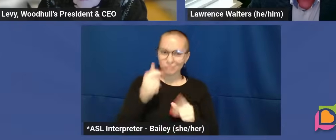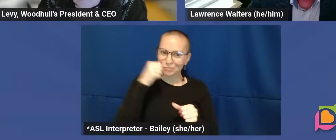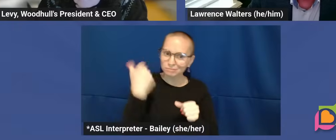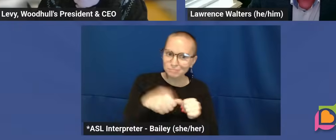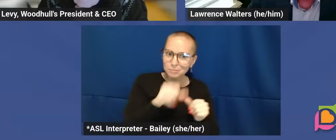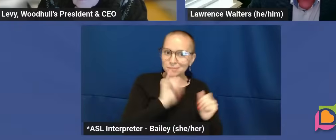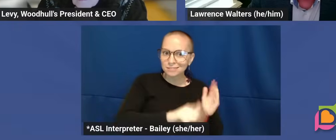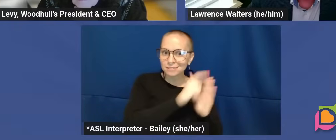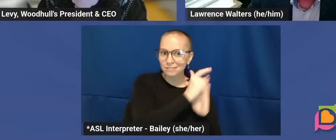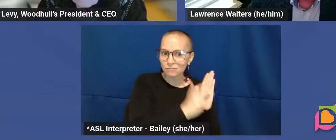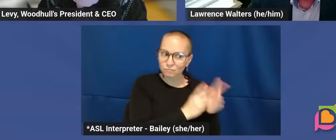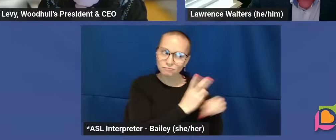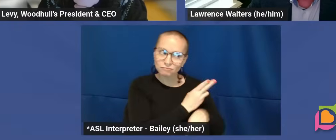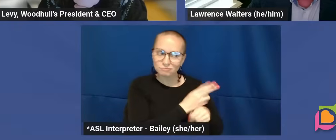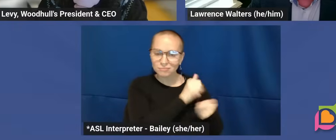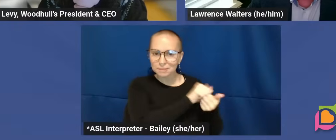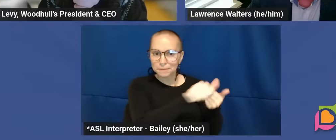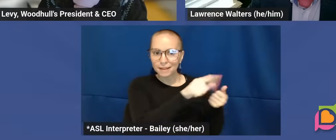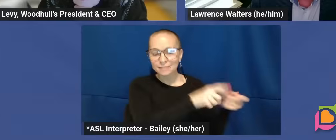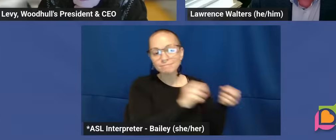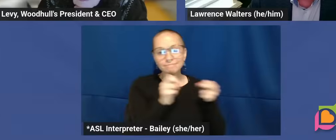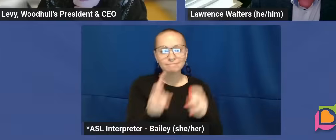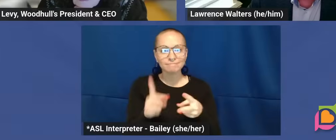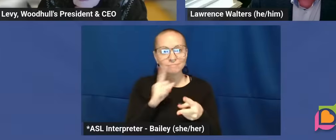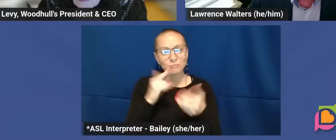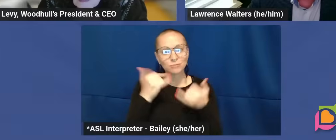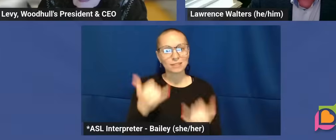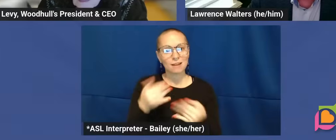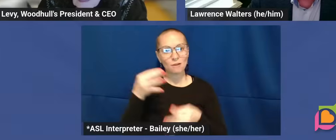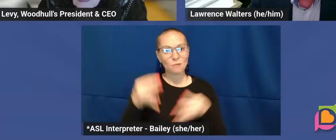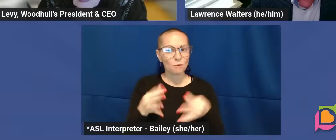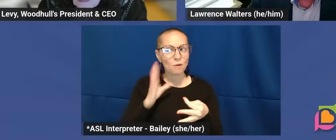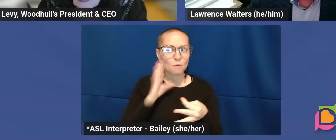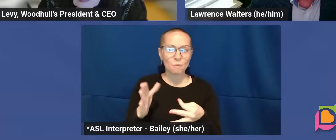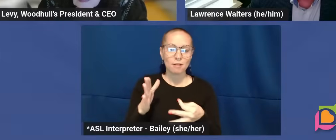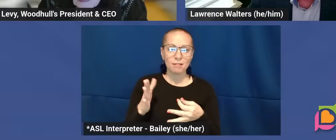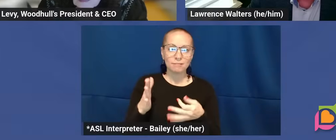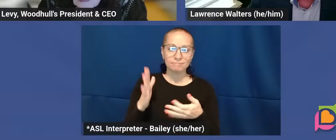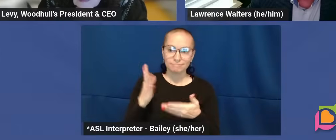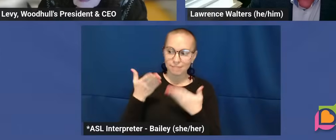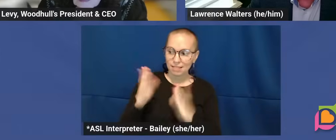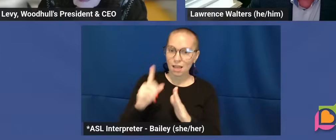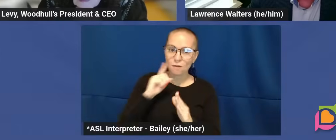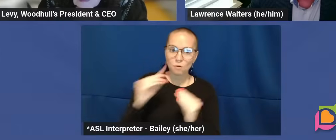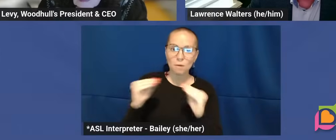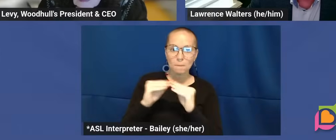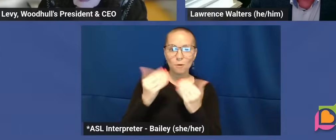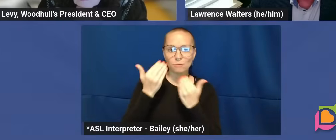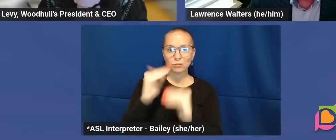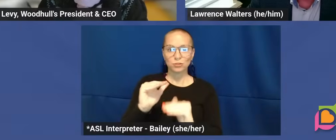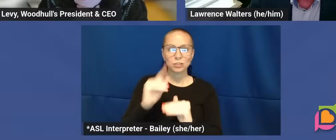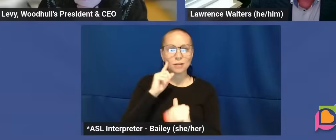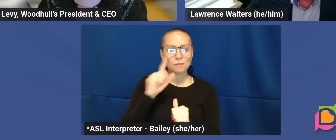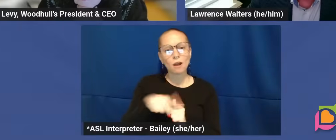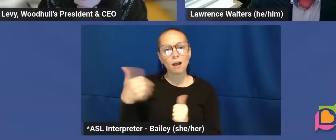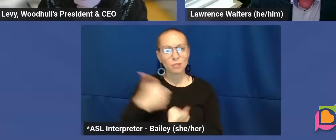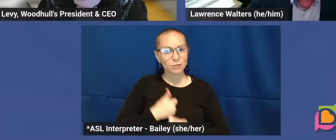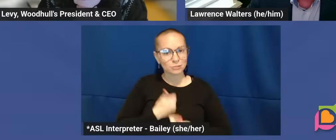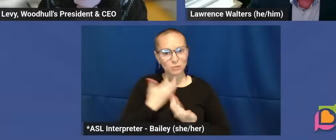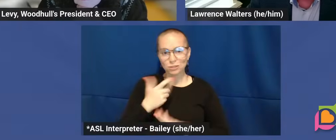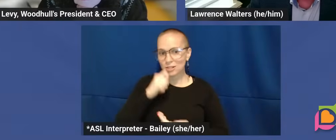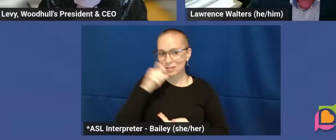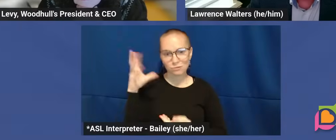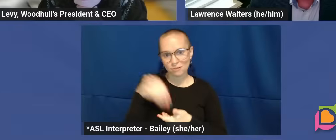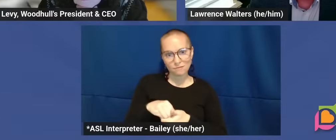by other courts in upholding similar laws that restrict other types of expression that don't